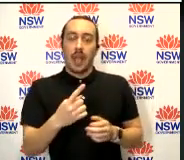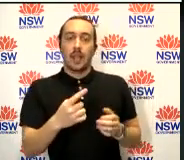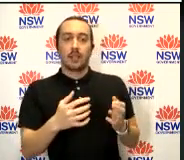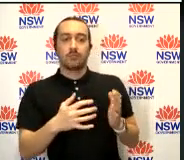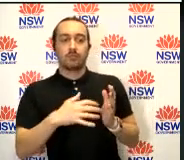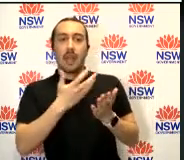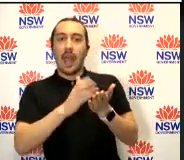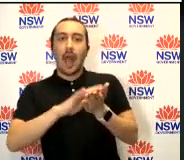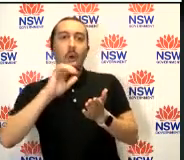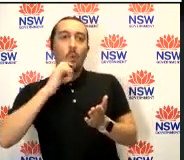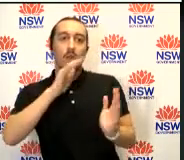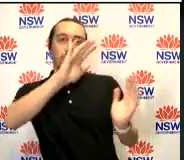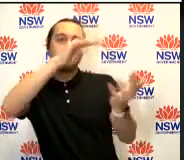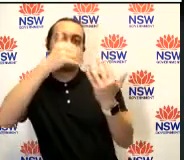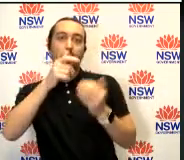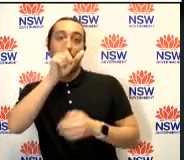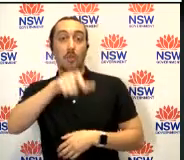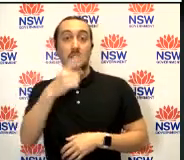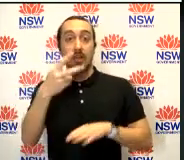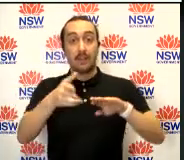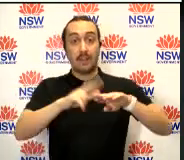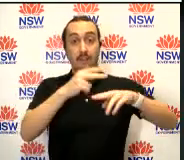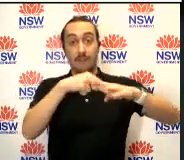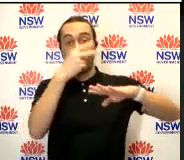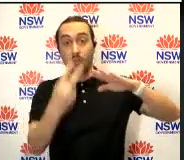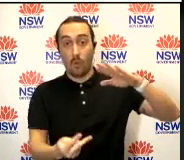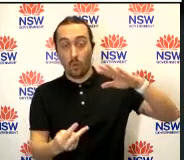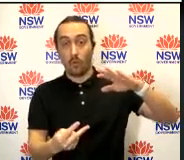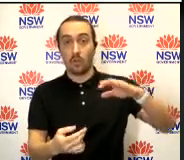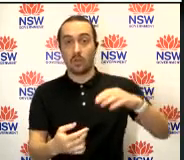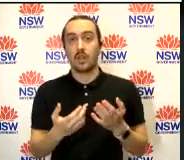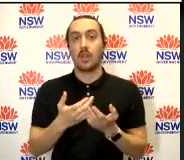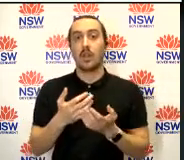and instruction being given in relation to the emergency procedure.